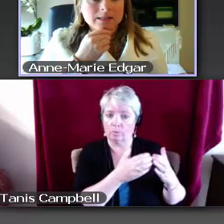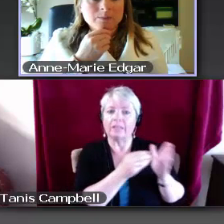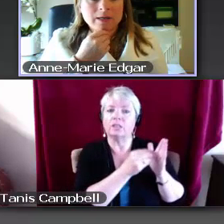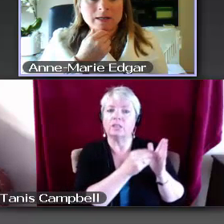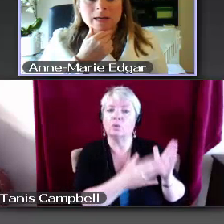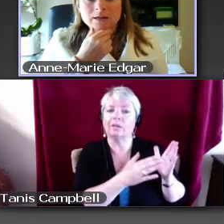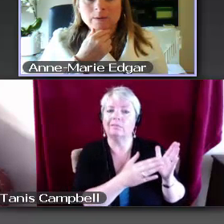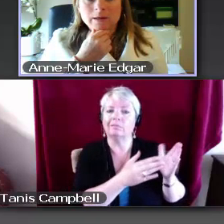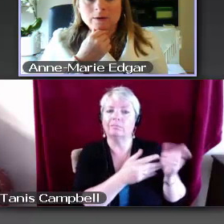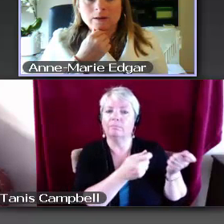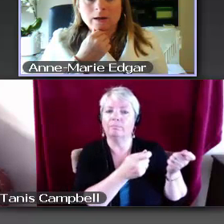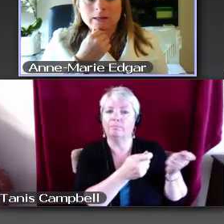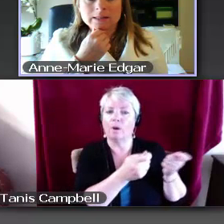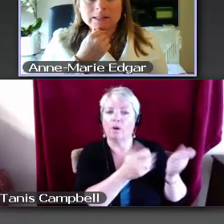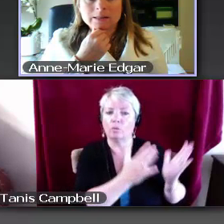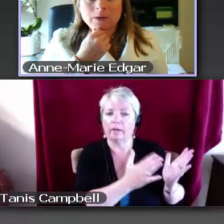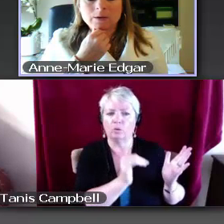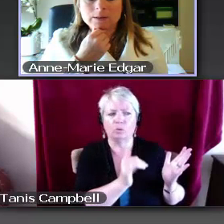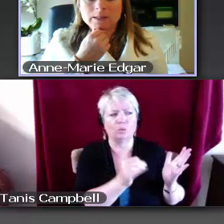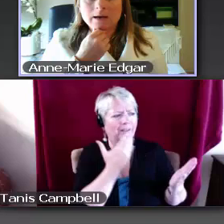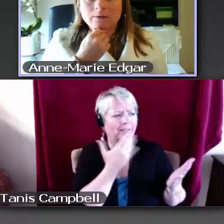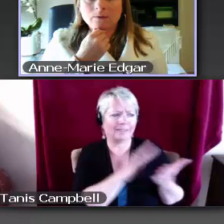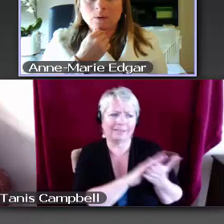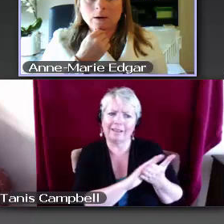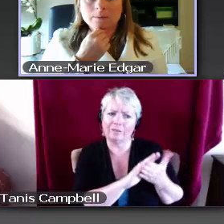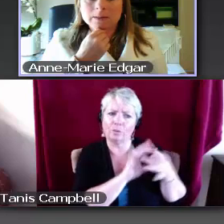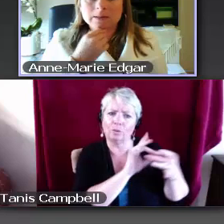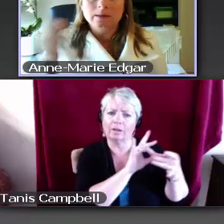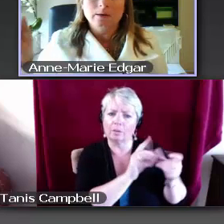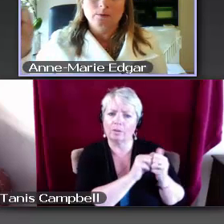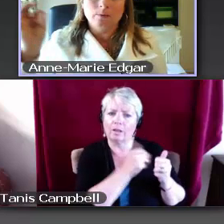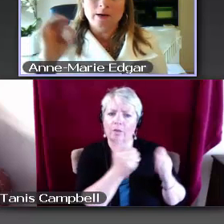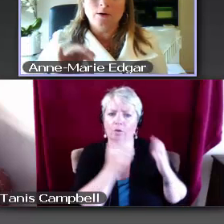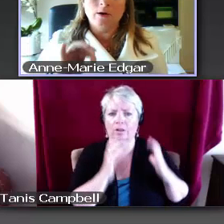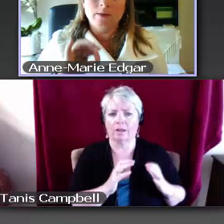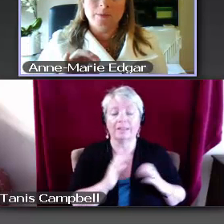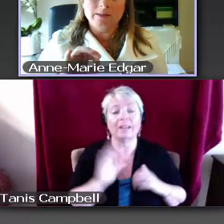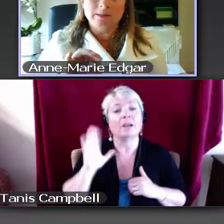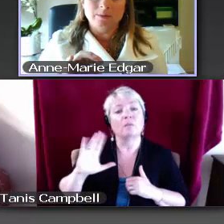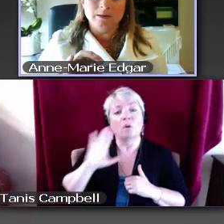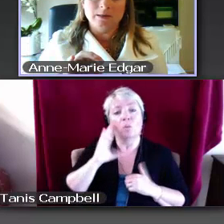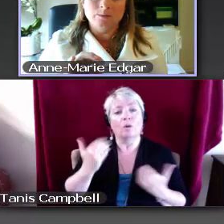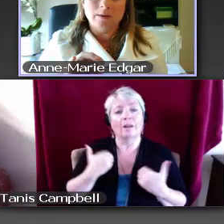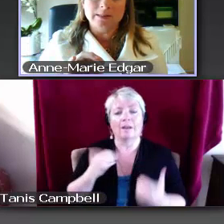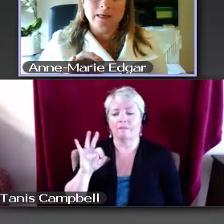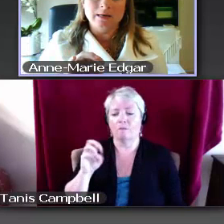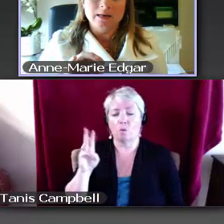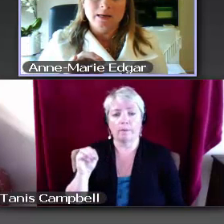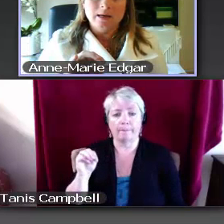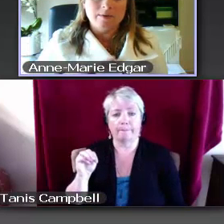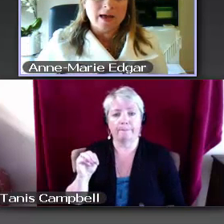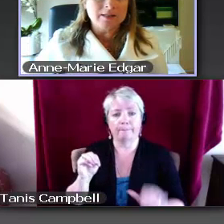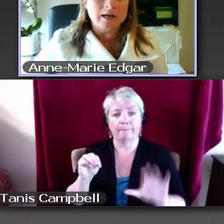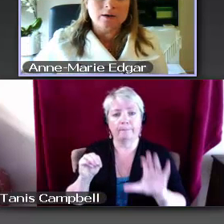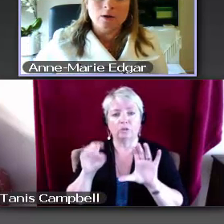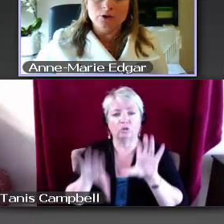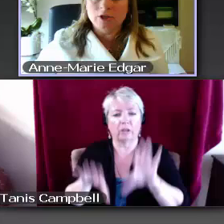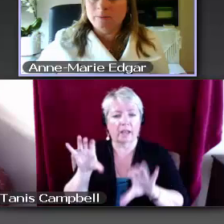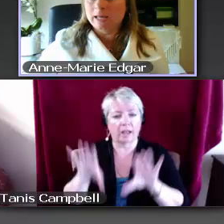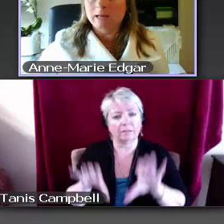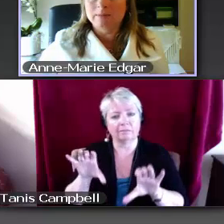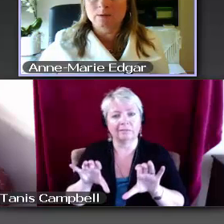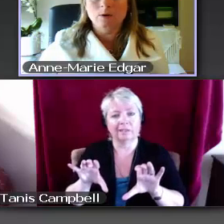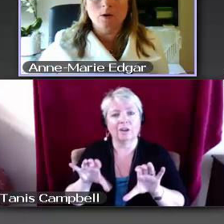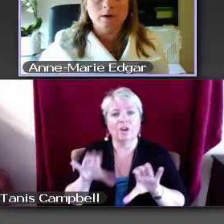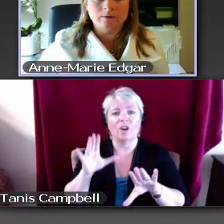really nice way to connect with other clients. We used to have forums right on the Business Abilities website, but that